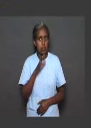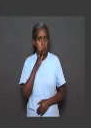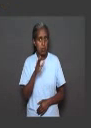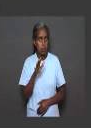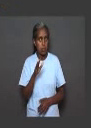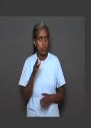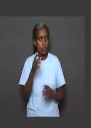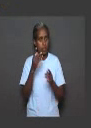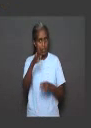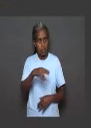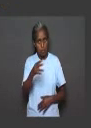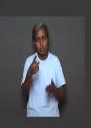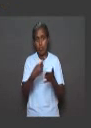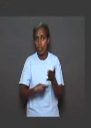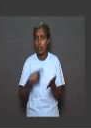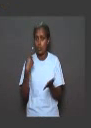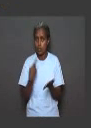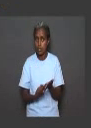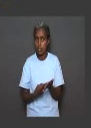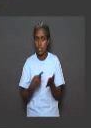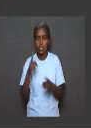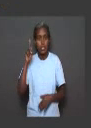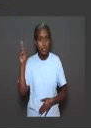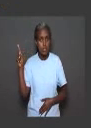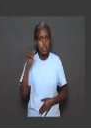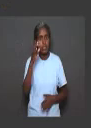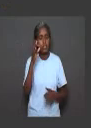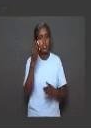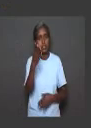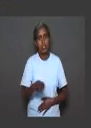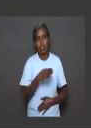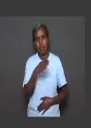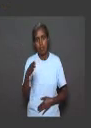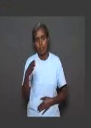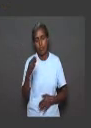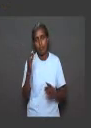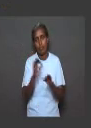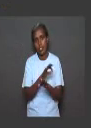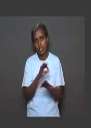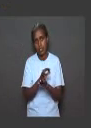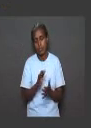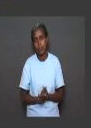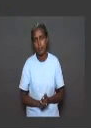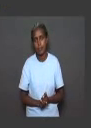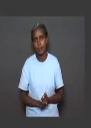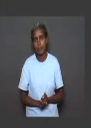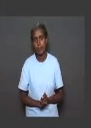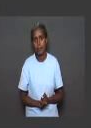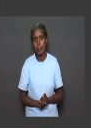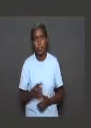No need for a table of values here. This is the graph of the function.